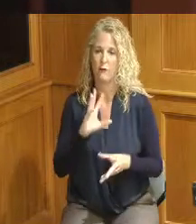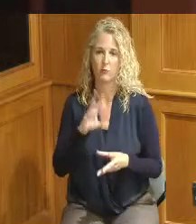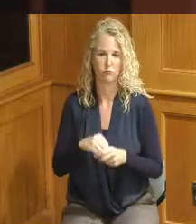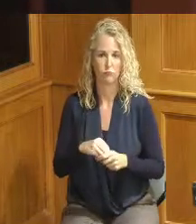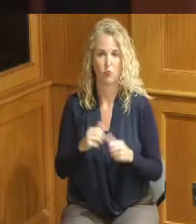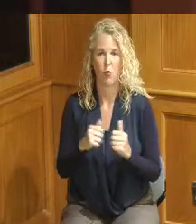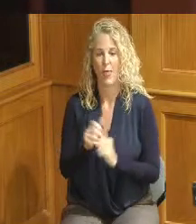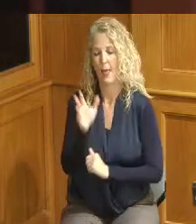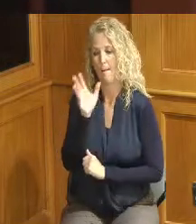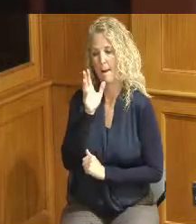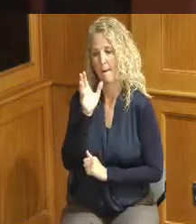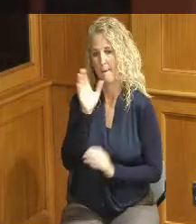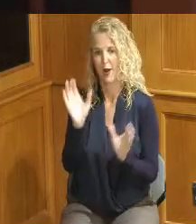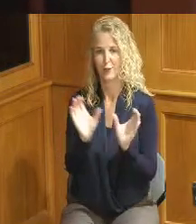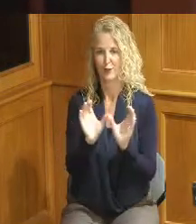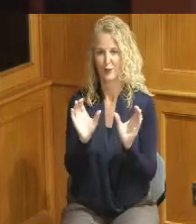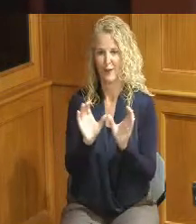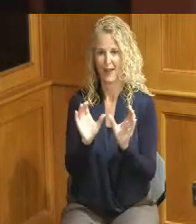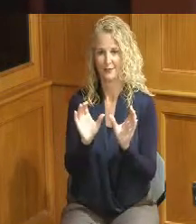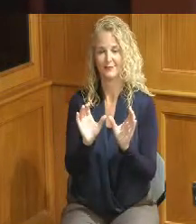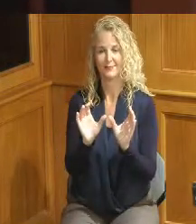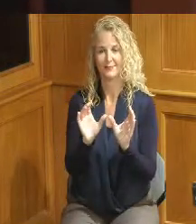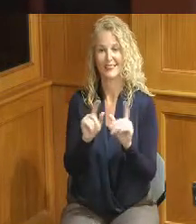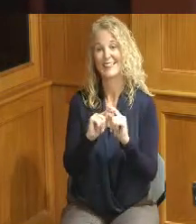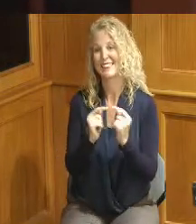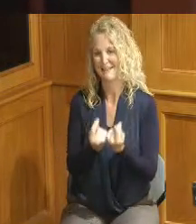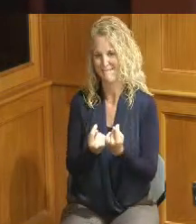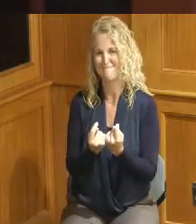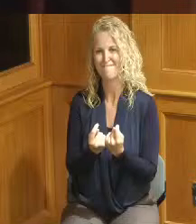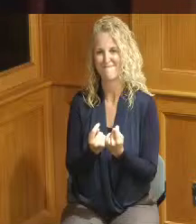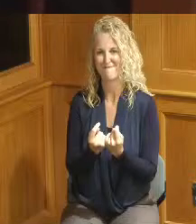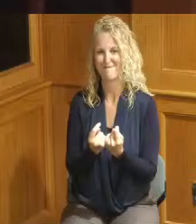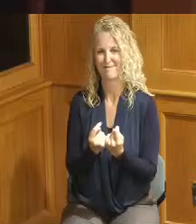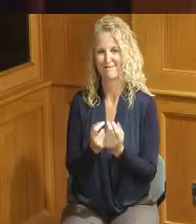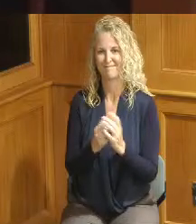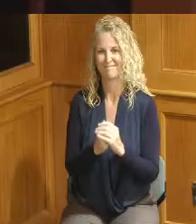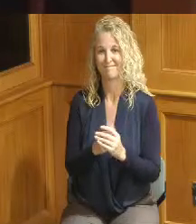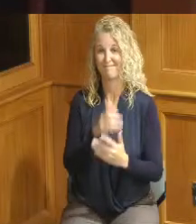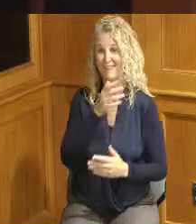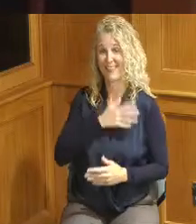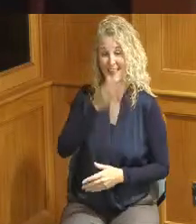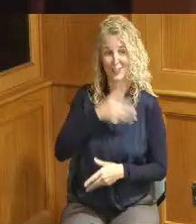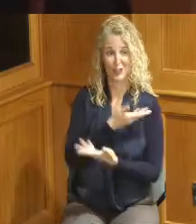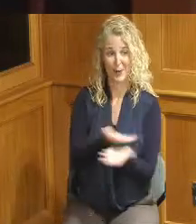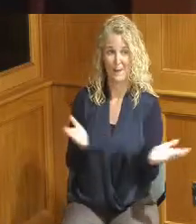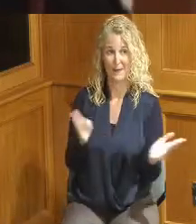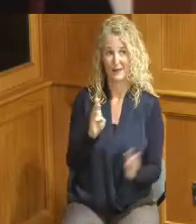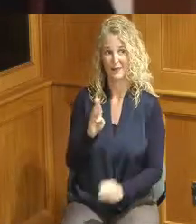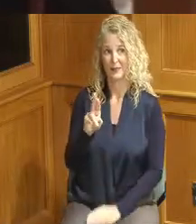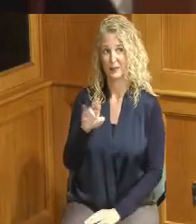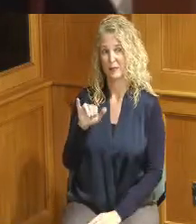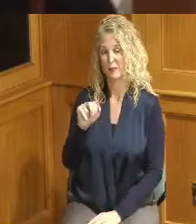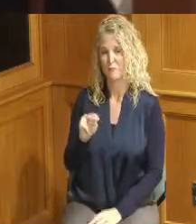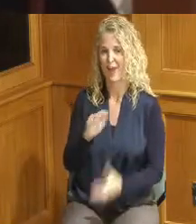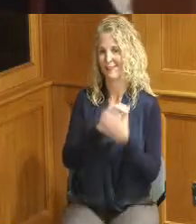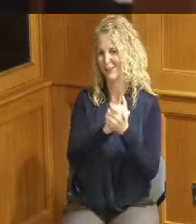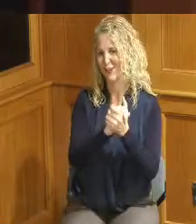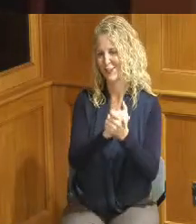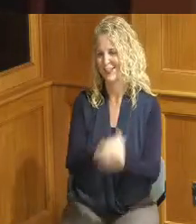Mama Certified team. Ladies and gentlemen, congratulations,